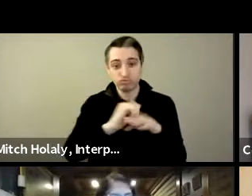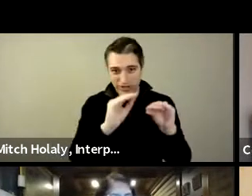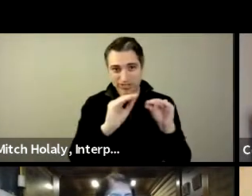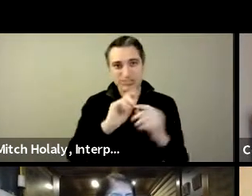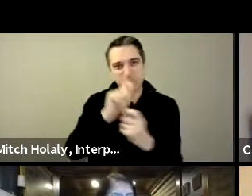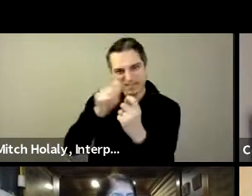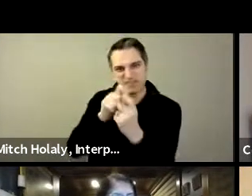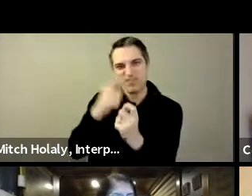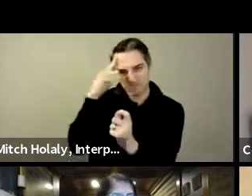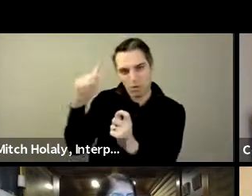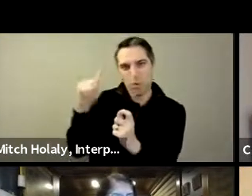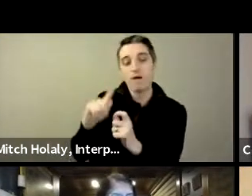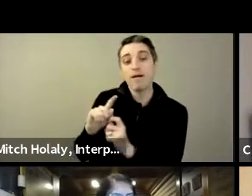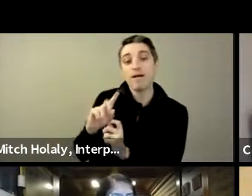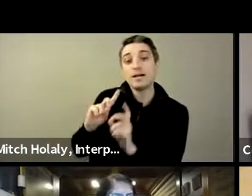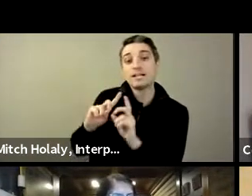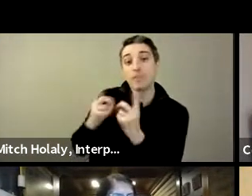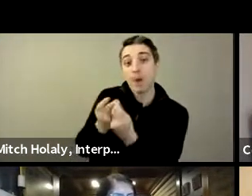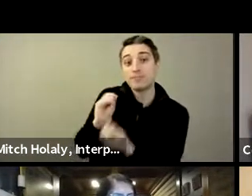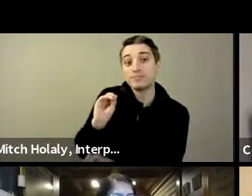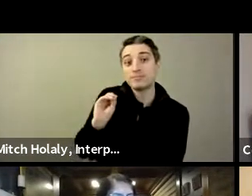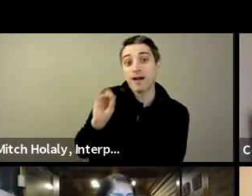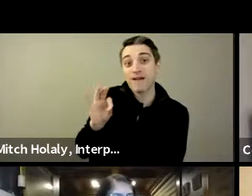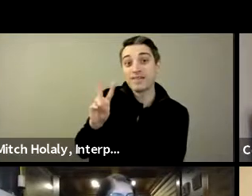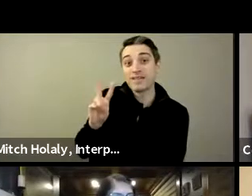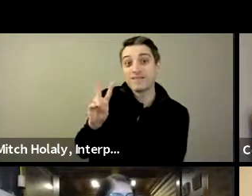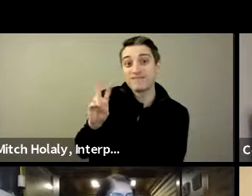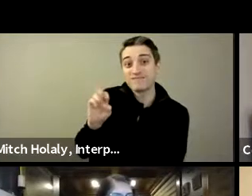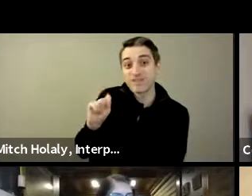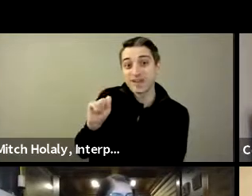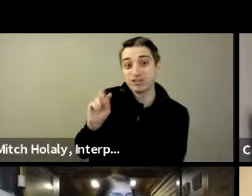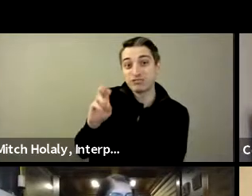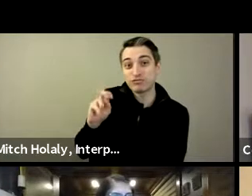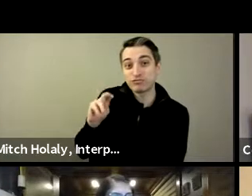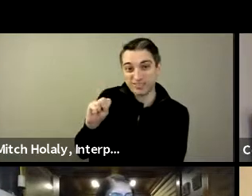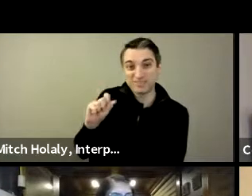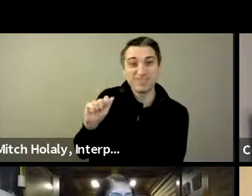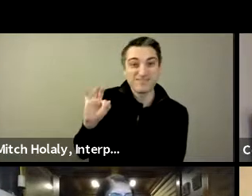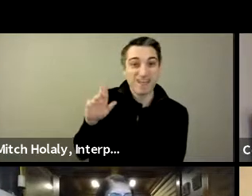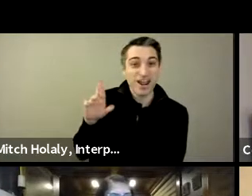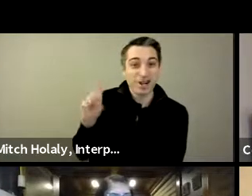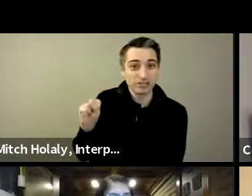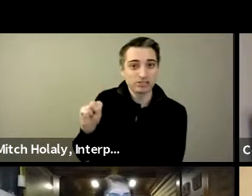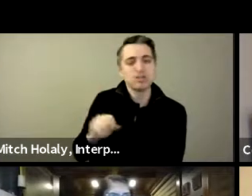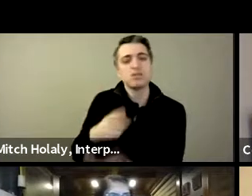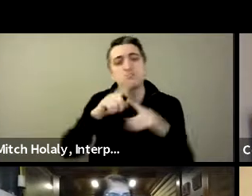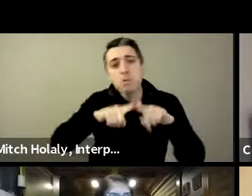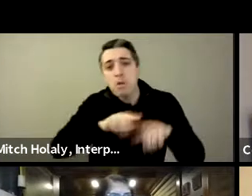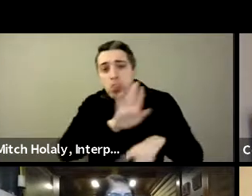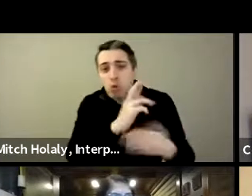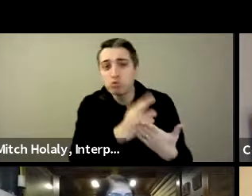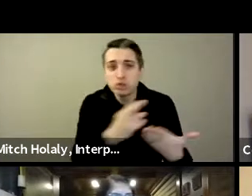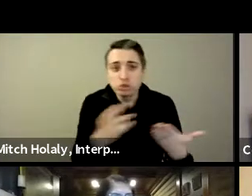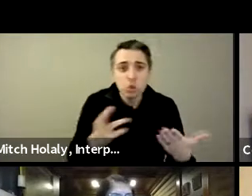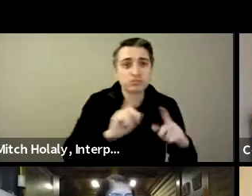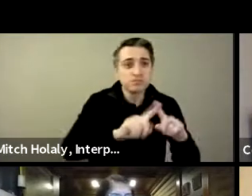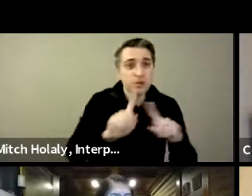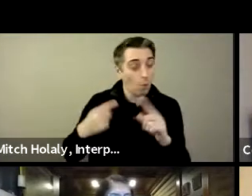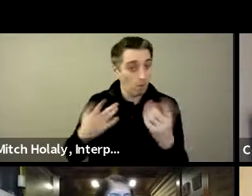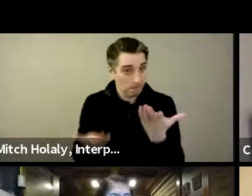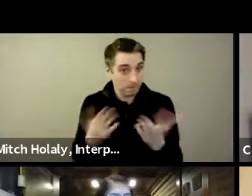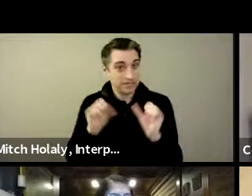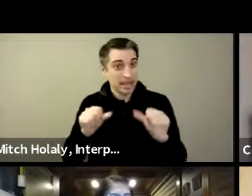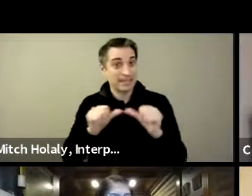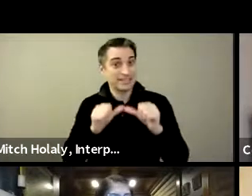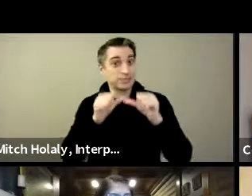Veterans Affairs. Now, depending on the organization and the agency, the resources, et cetera, we may be able to continue the work to